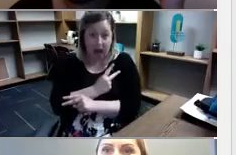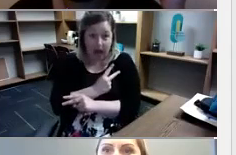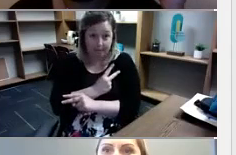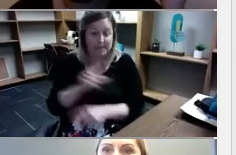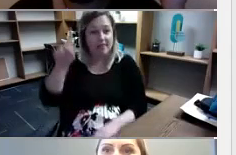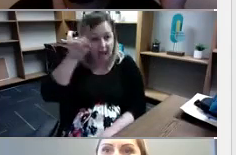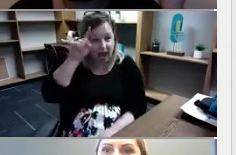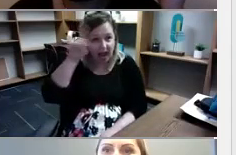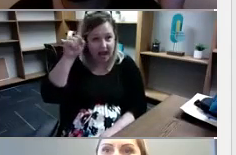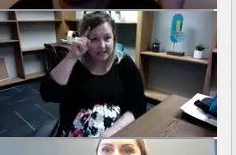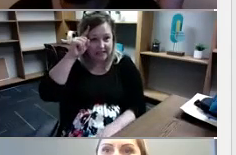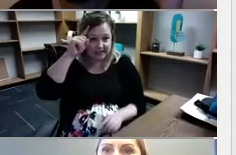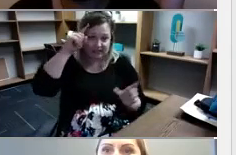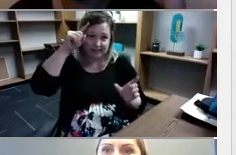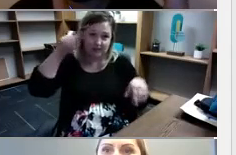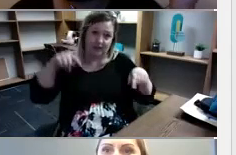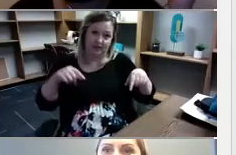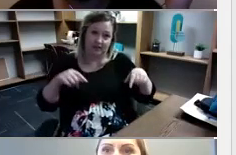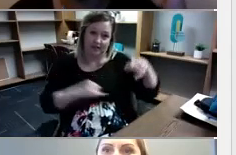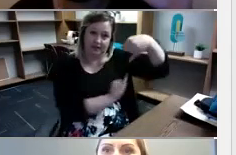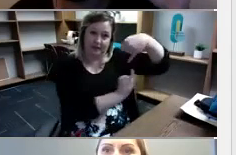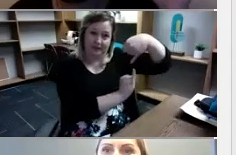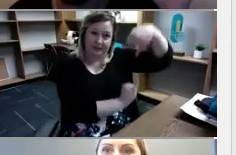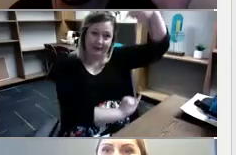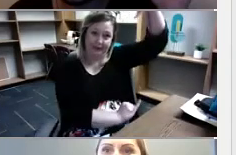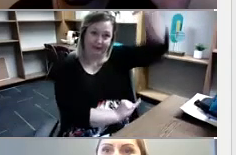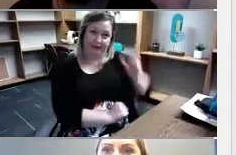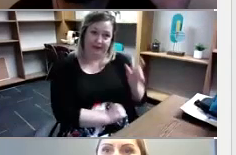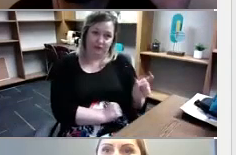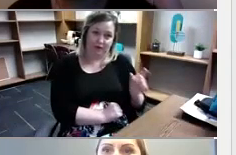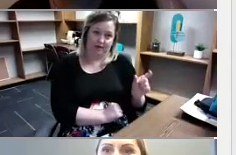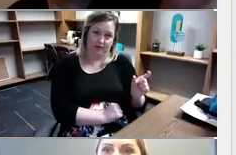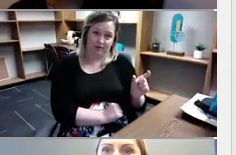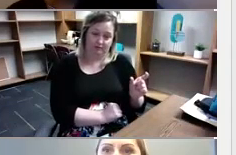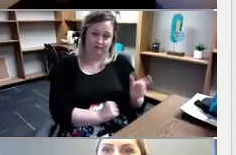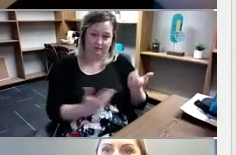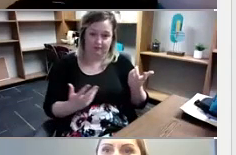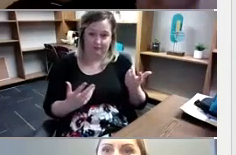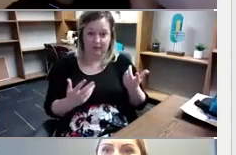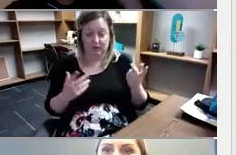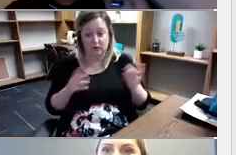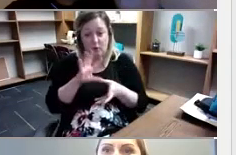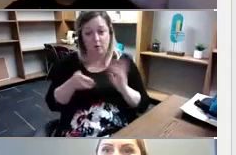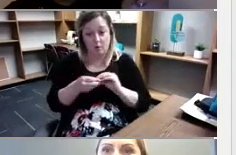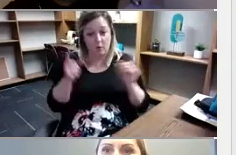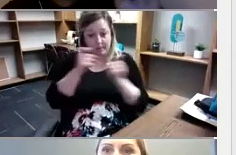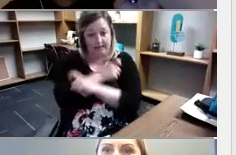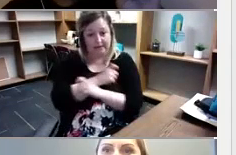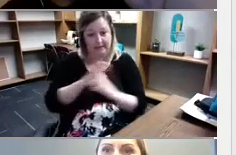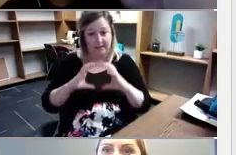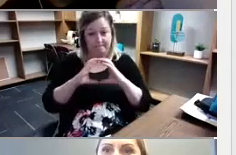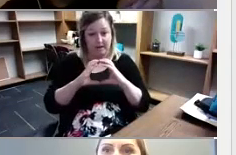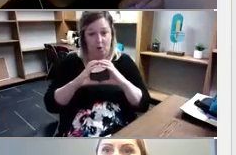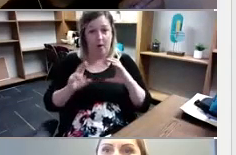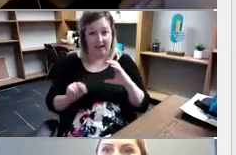either case, it is the time complexity again becomes big O of n log n, right? So even if